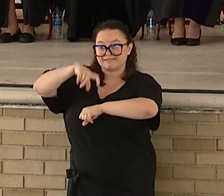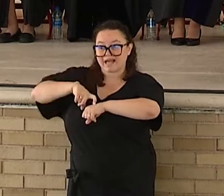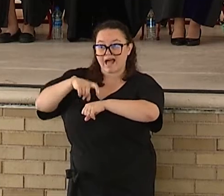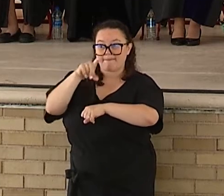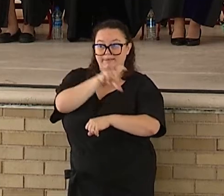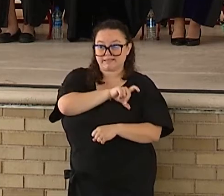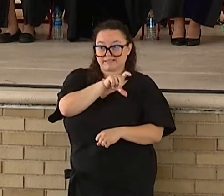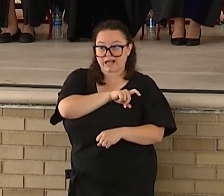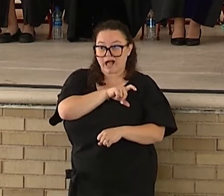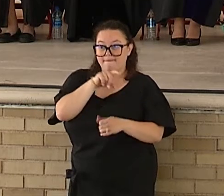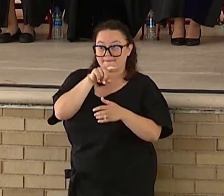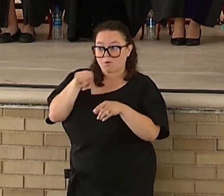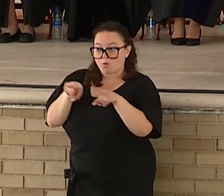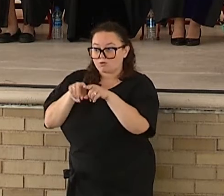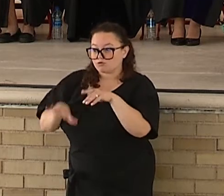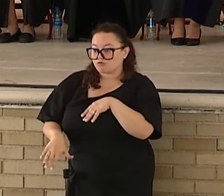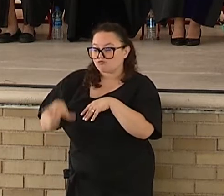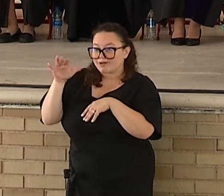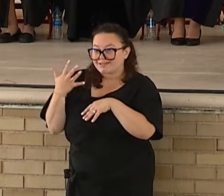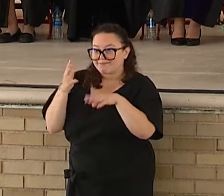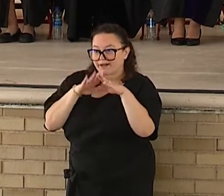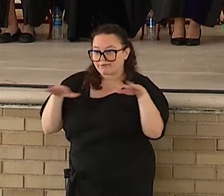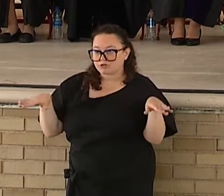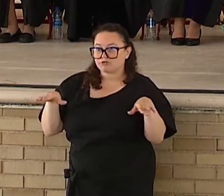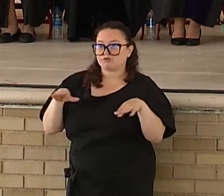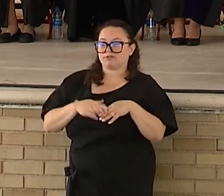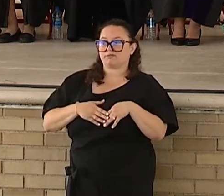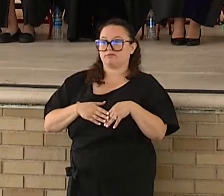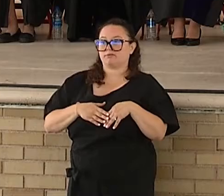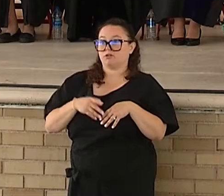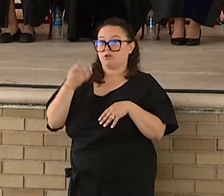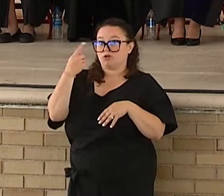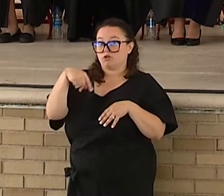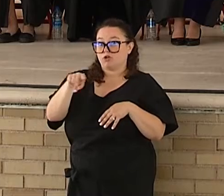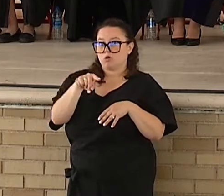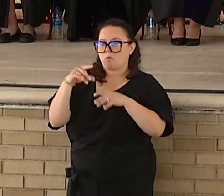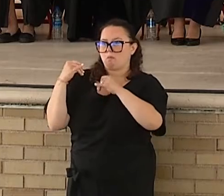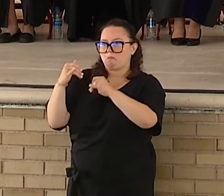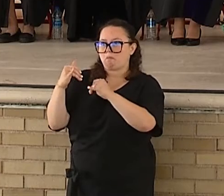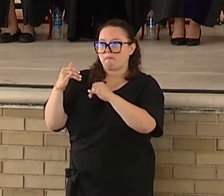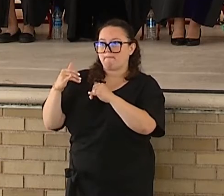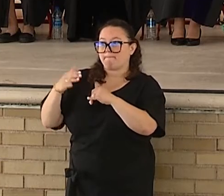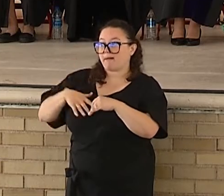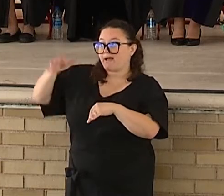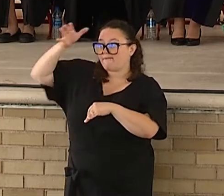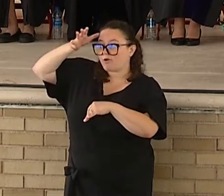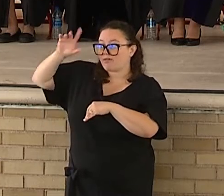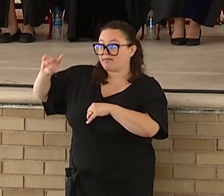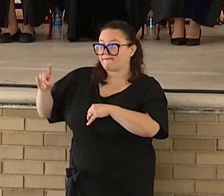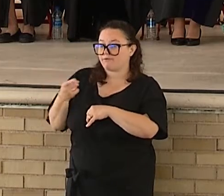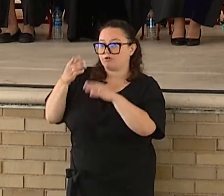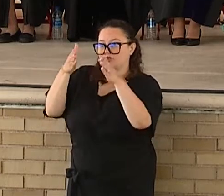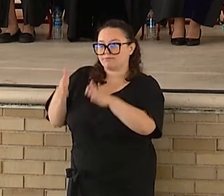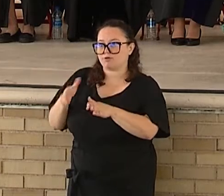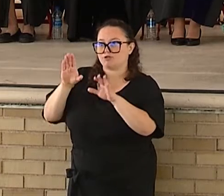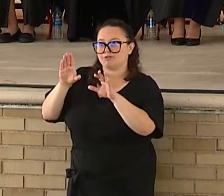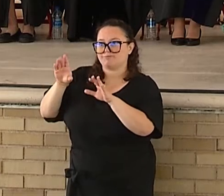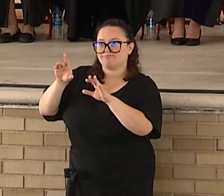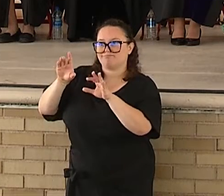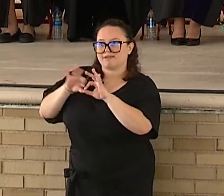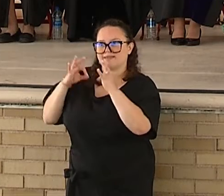special needs kid. Like many of you, he was the first in our family to graduate from college, and it took him over 10